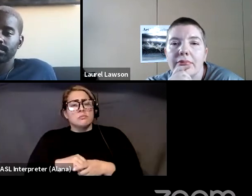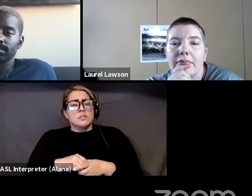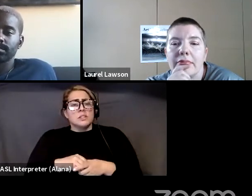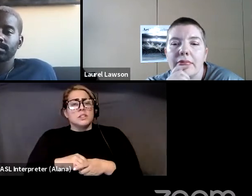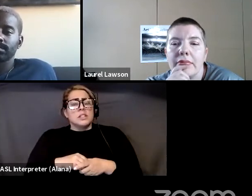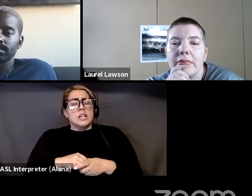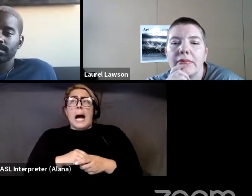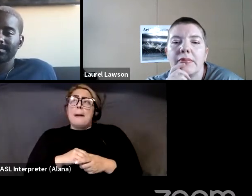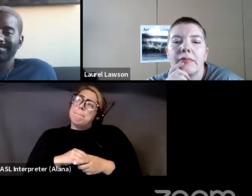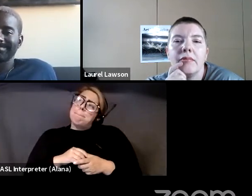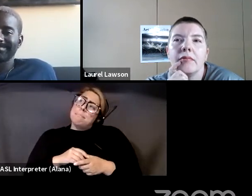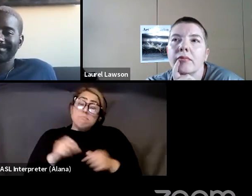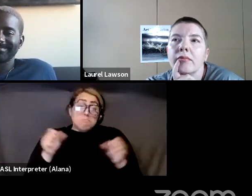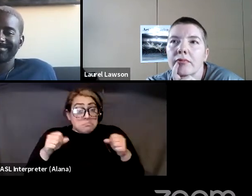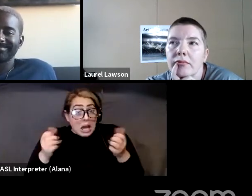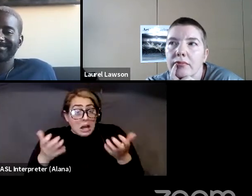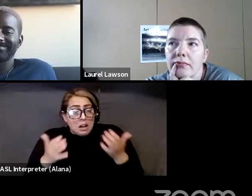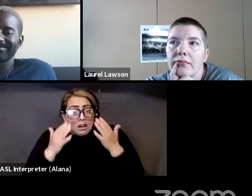Yeah.